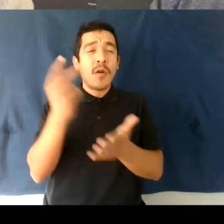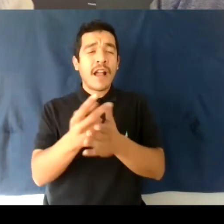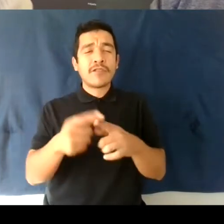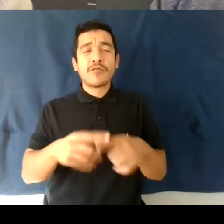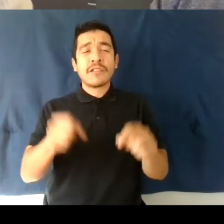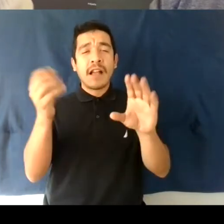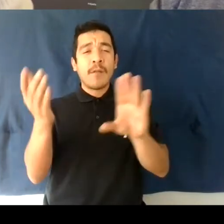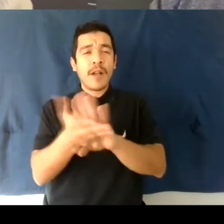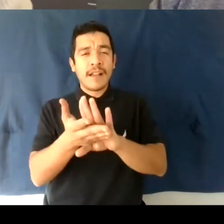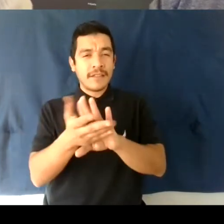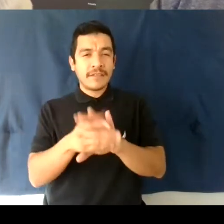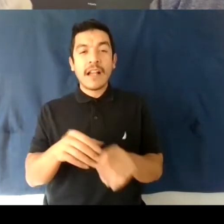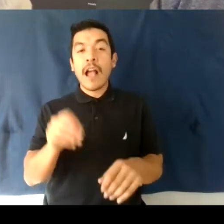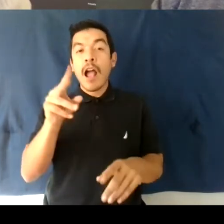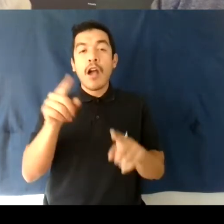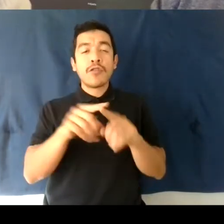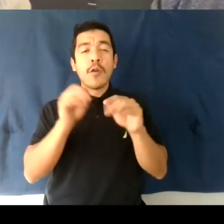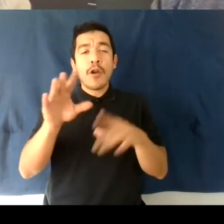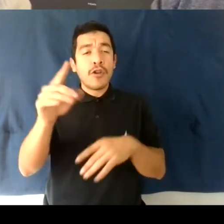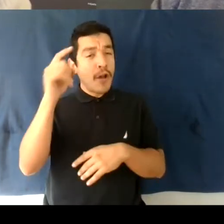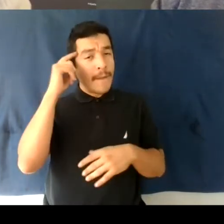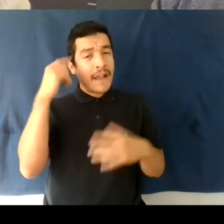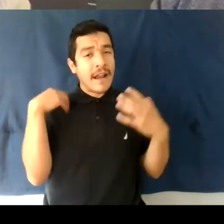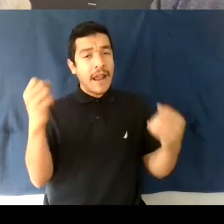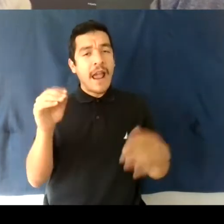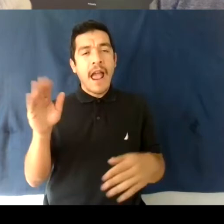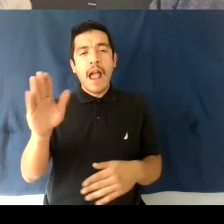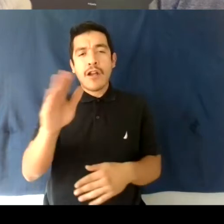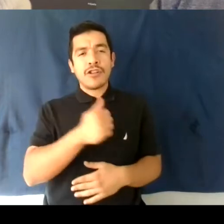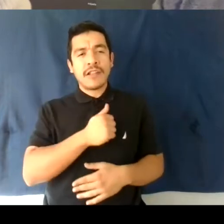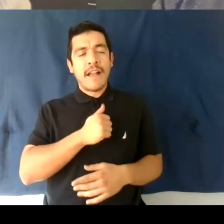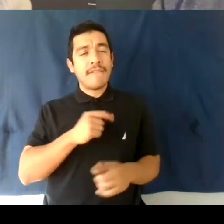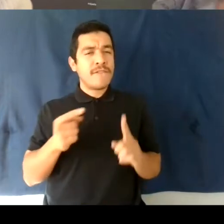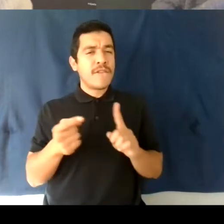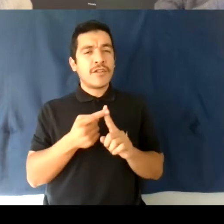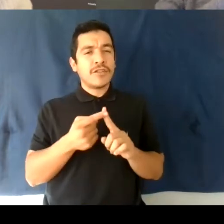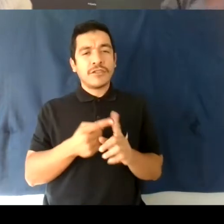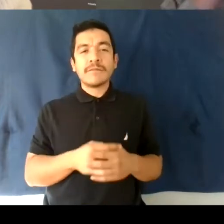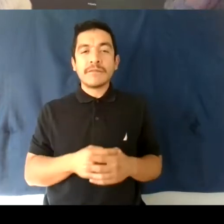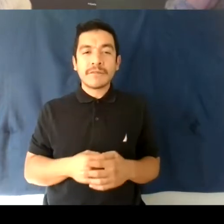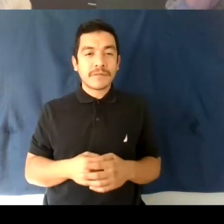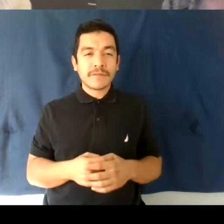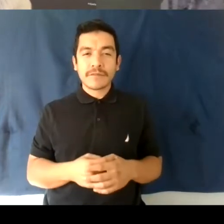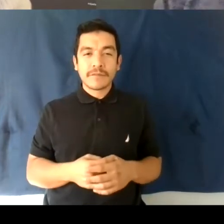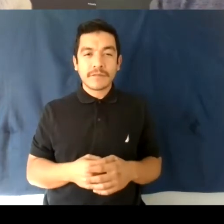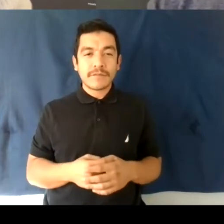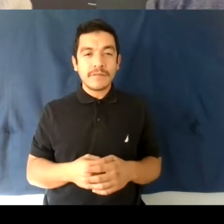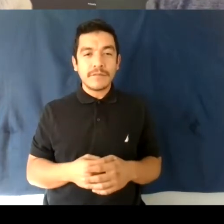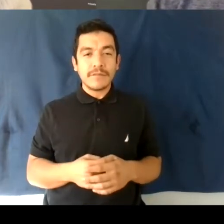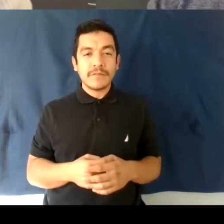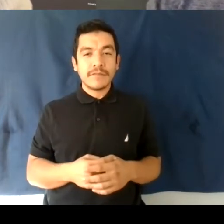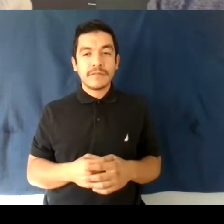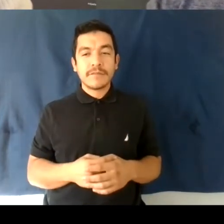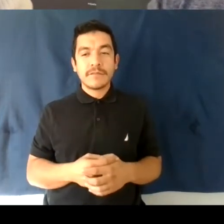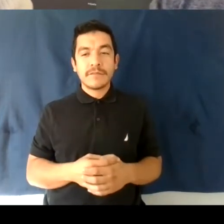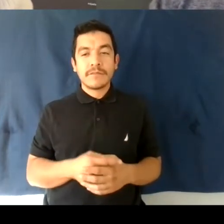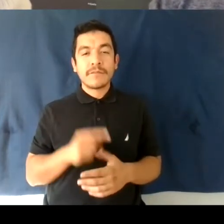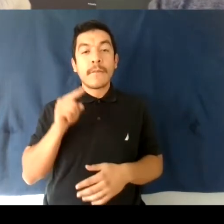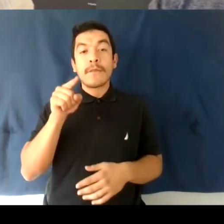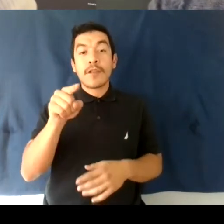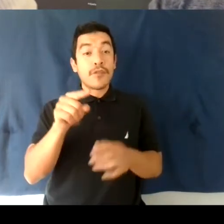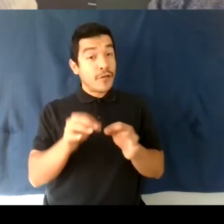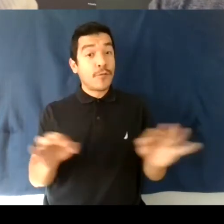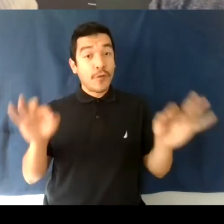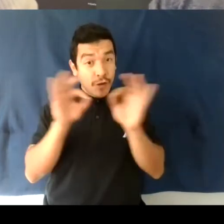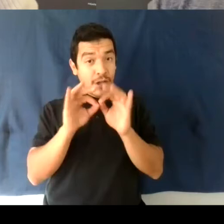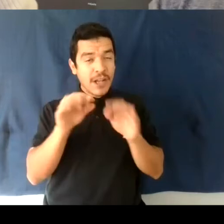It's okay to put your mental health and yourself first. And like, it's you are important,